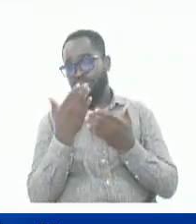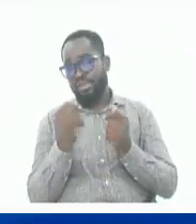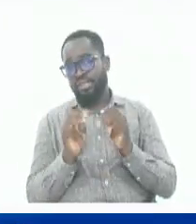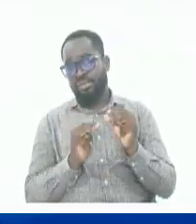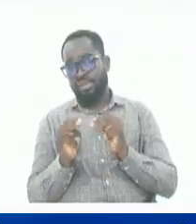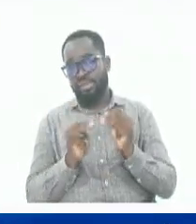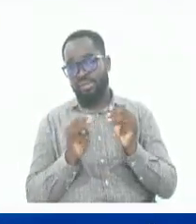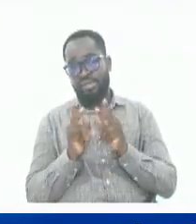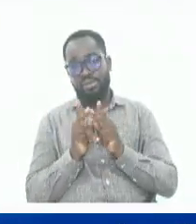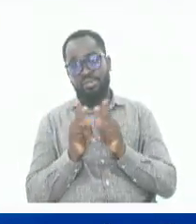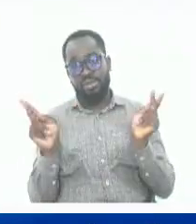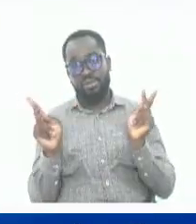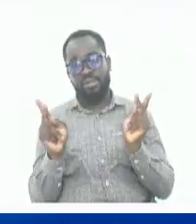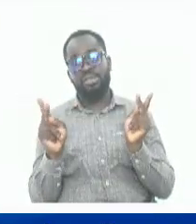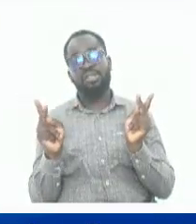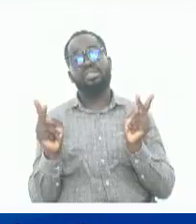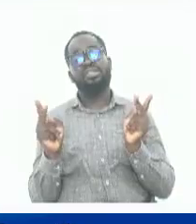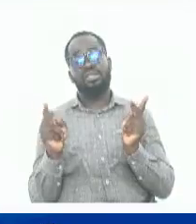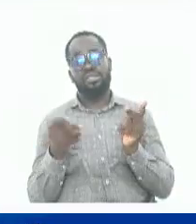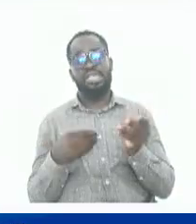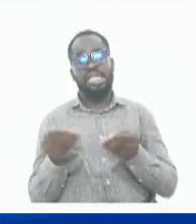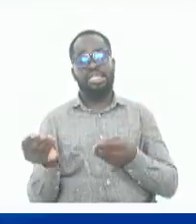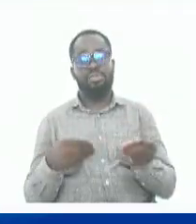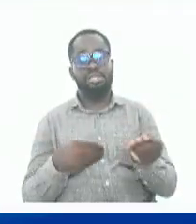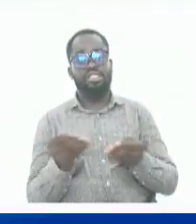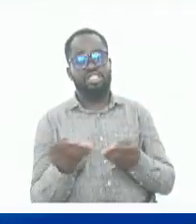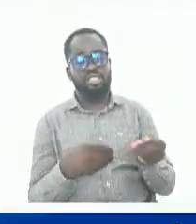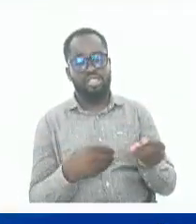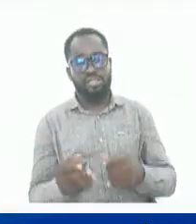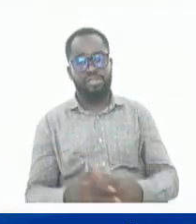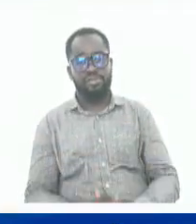management of public expenditures.